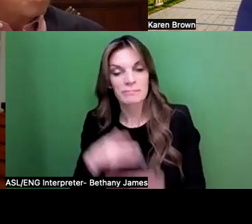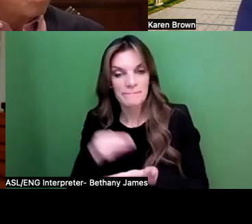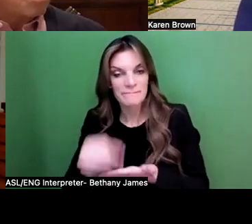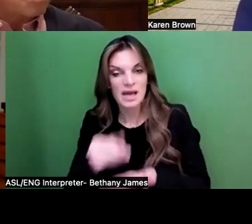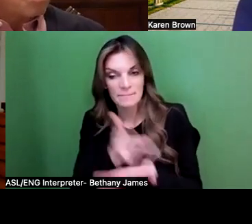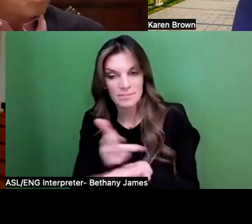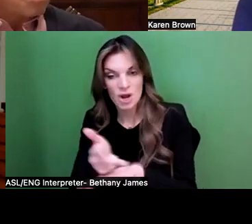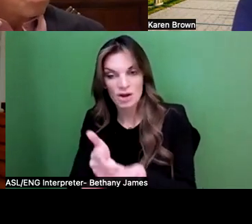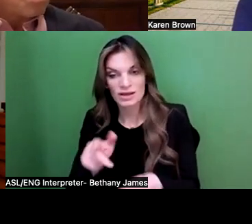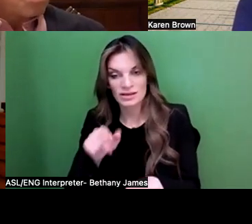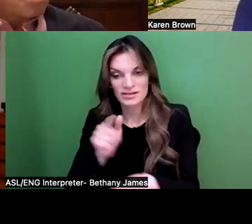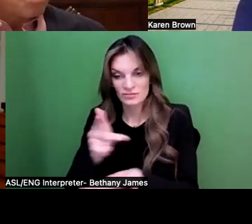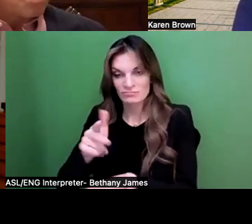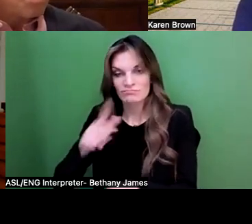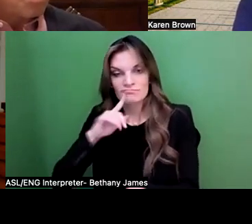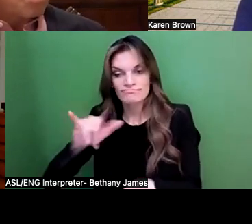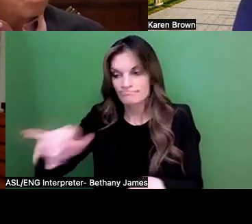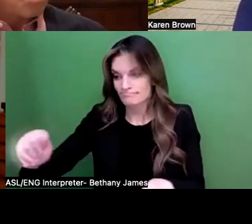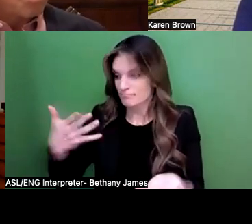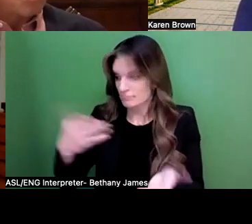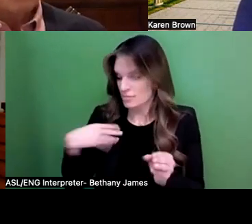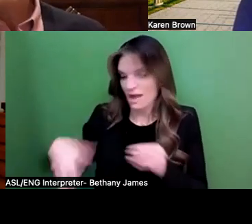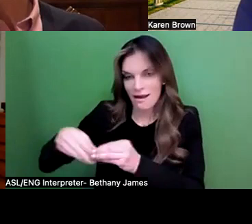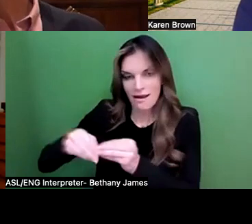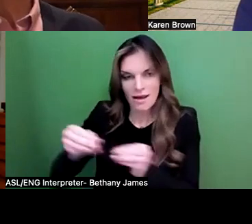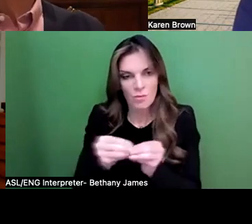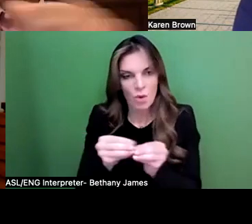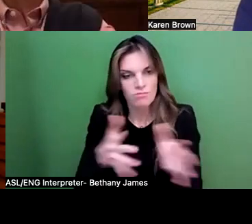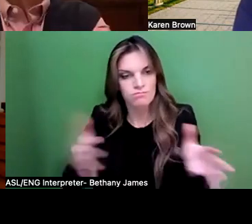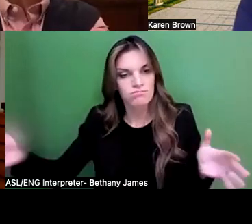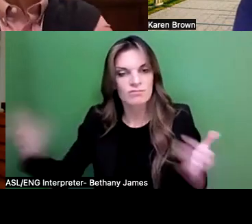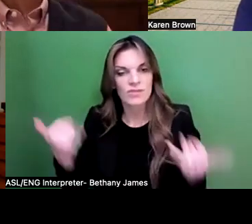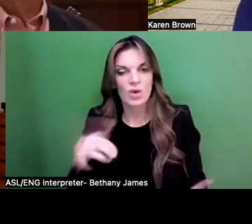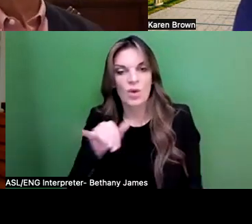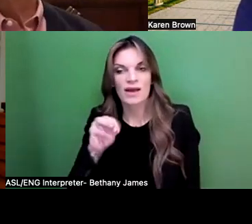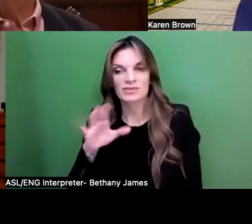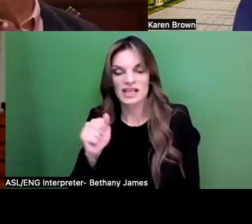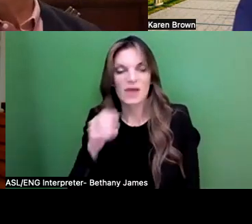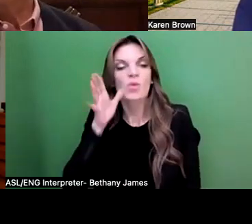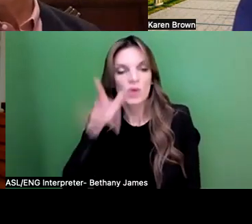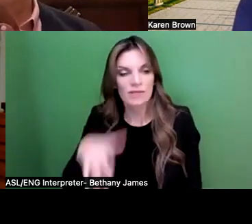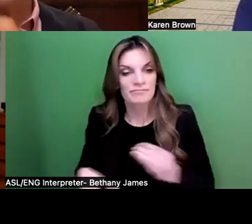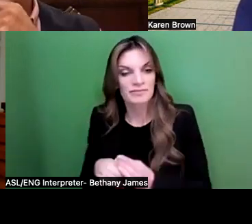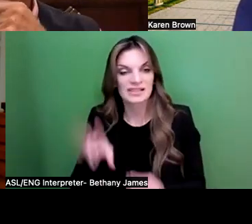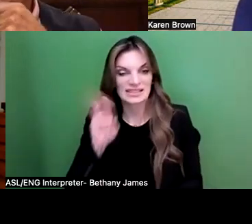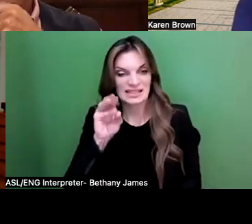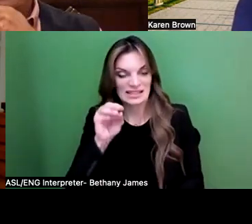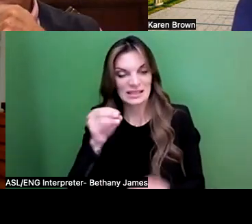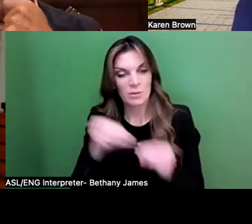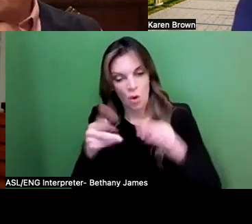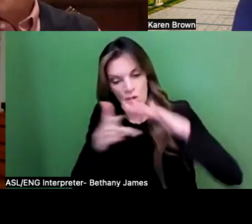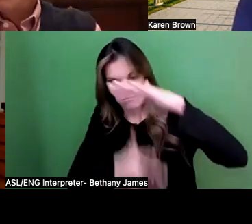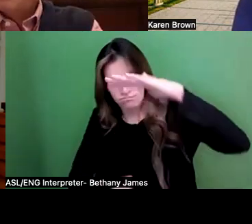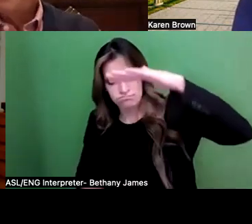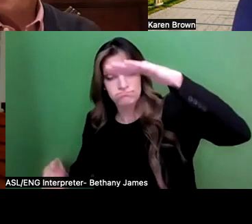parking in our village. We are, when the YMCA comes online, we're going to get another 60 underground spots, which is a new